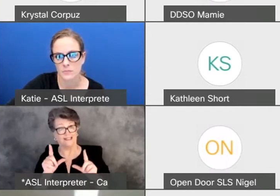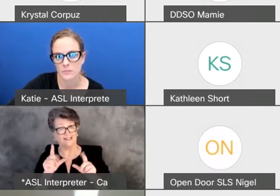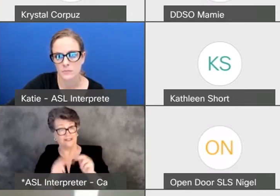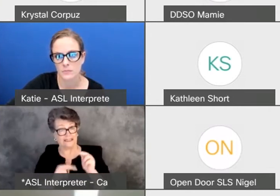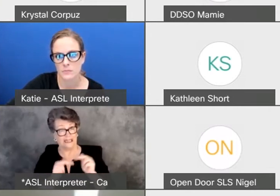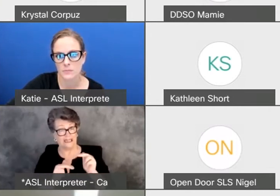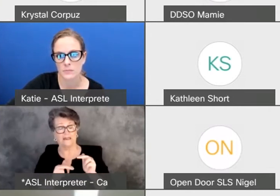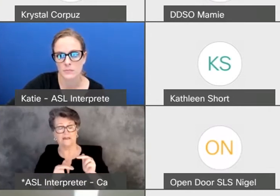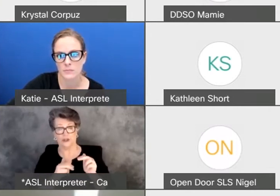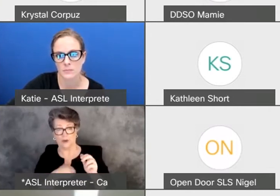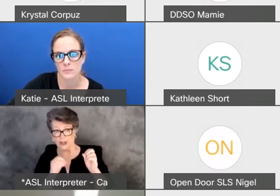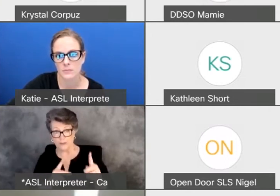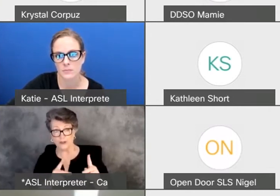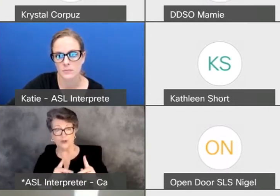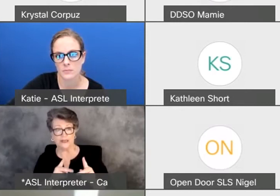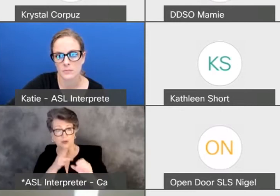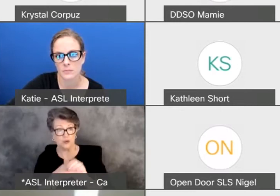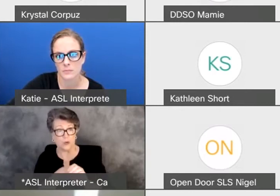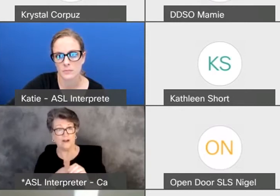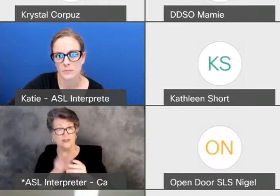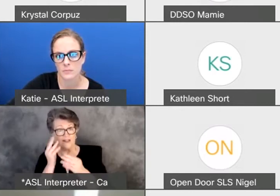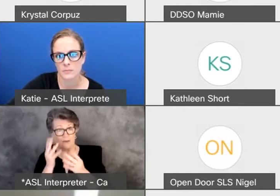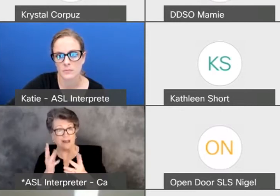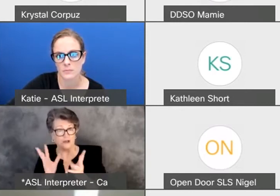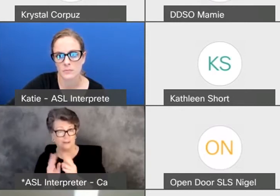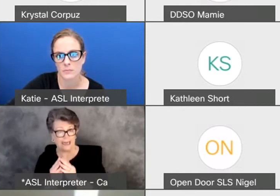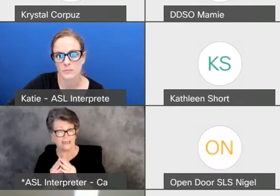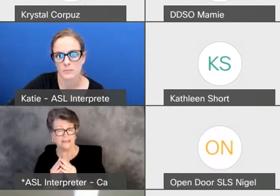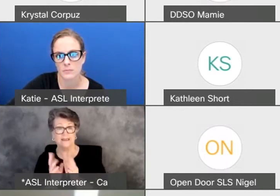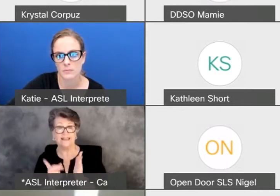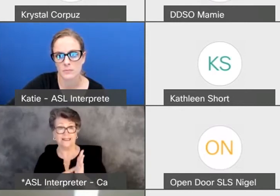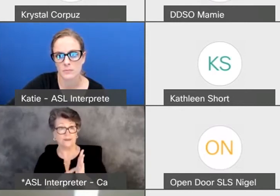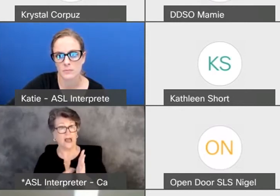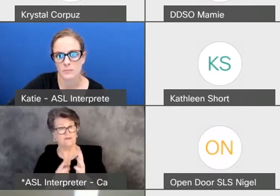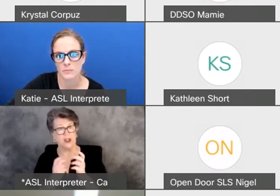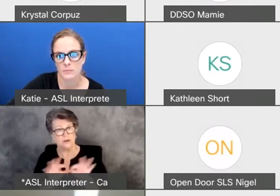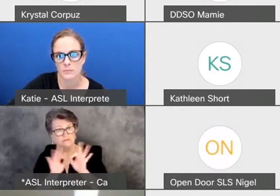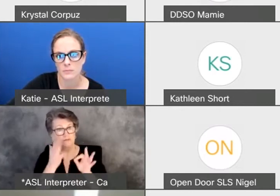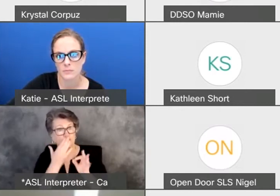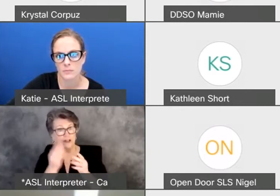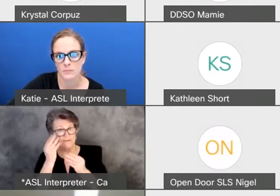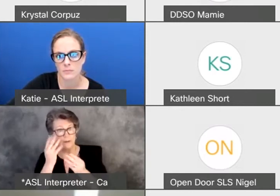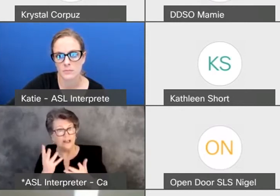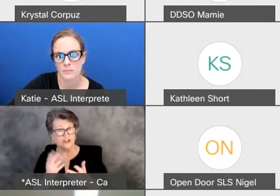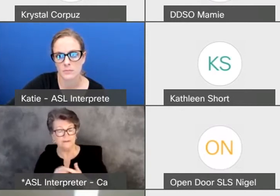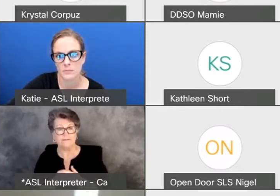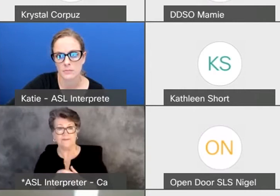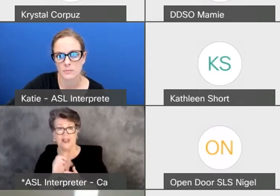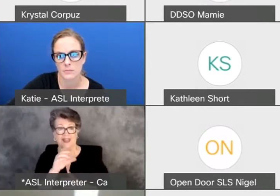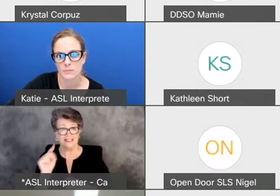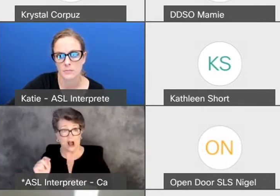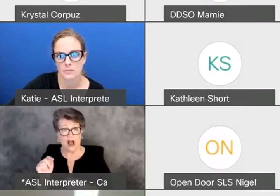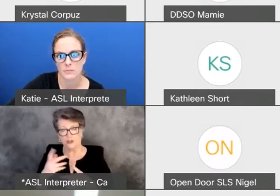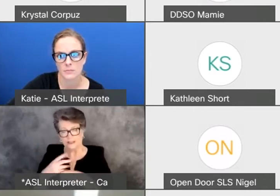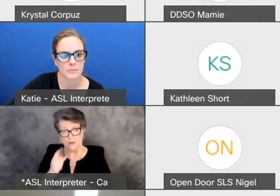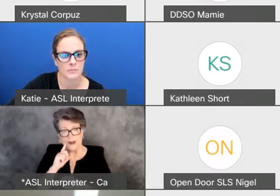if you have the opportunity to sit in on those informational calls, sometimes there is very valuable information. I found the information that Scott was able to